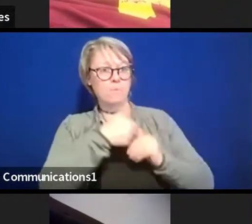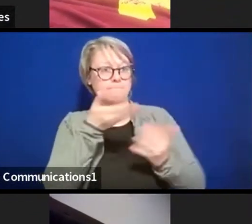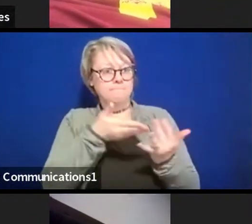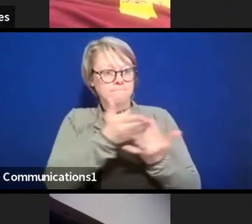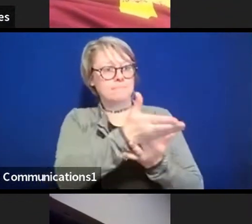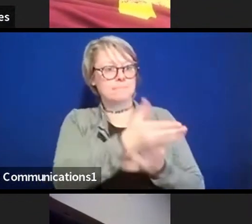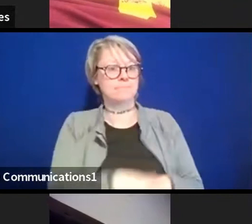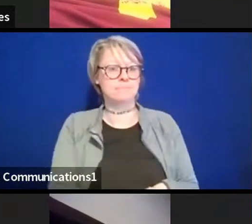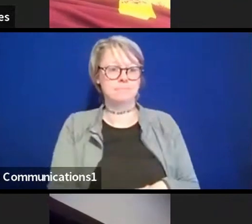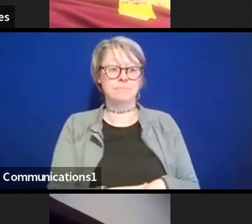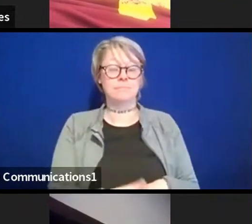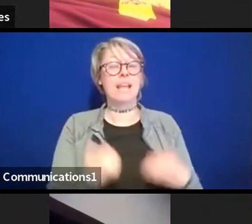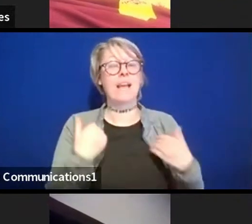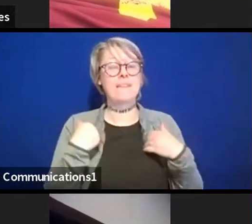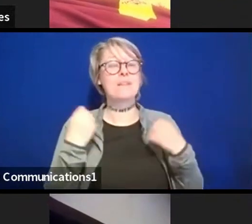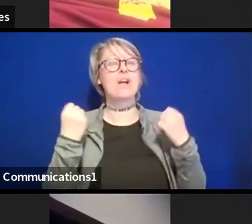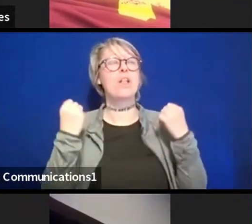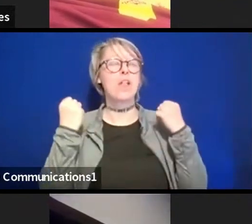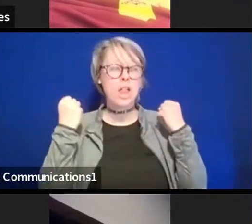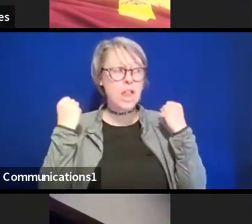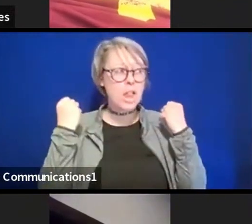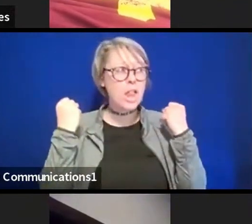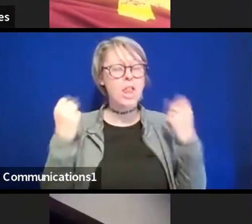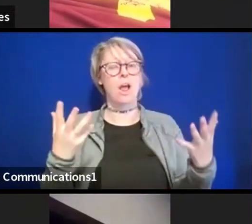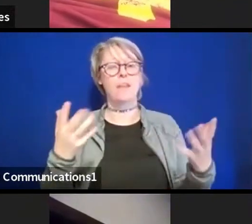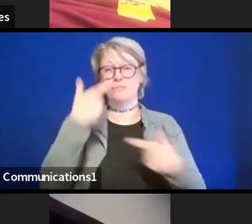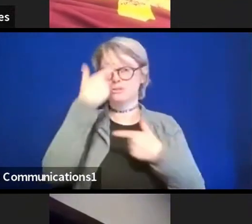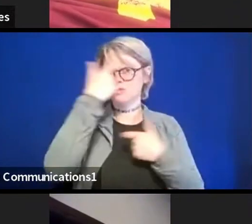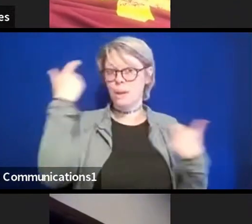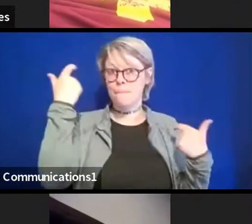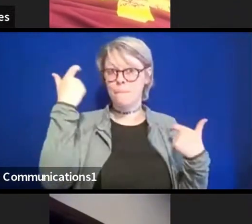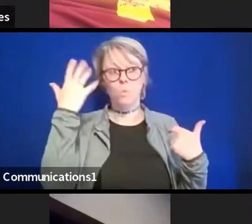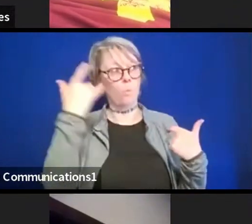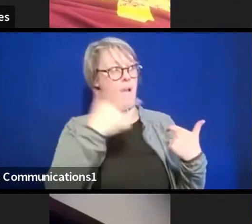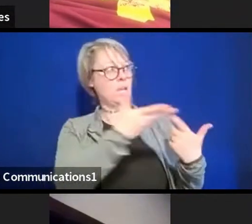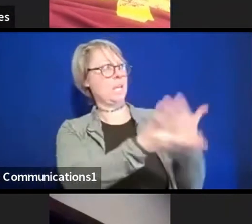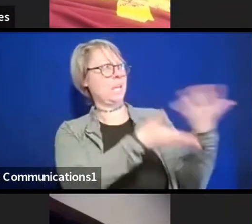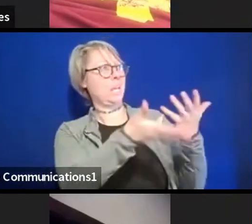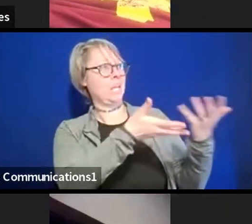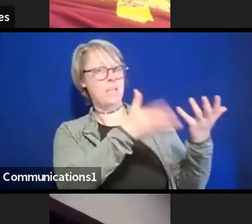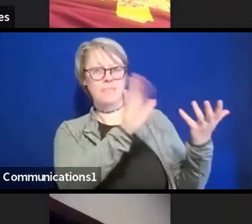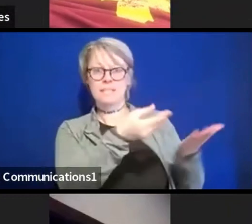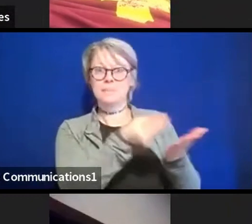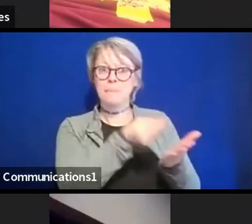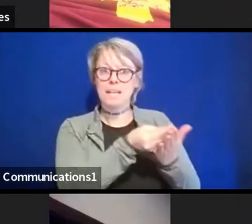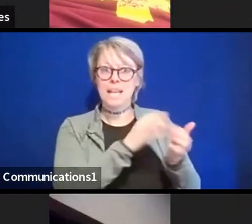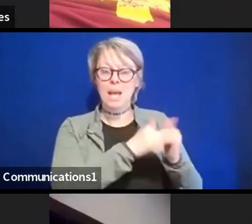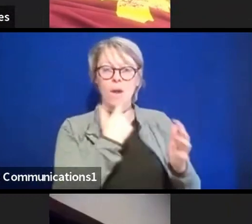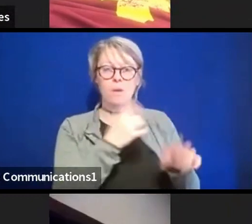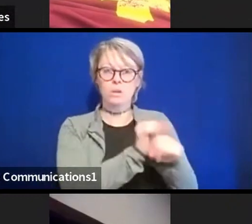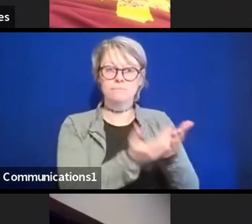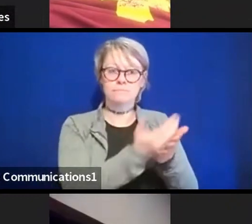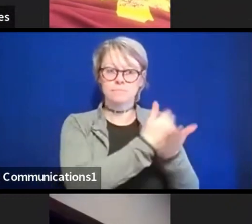There's a lot of trauma. And what can you do? Because that's your livelihood, that's your income. So a person has no other